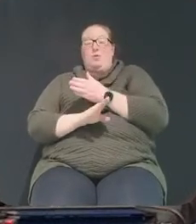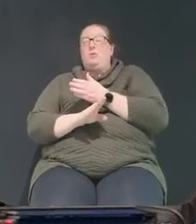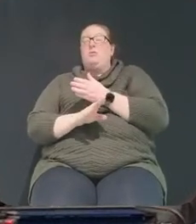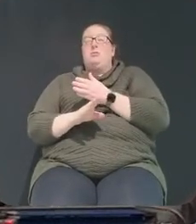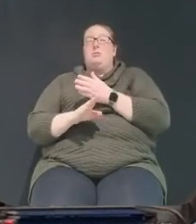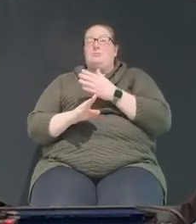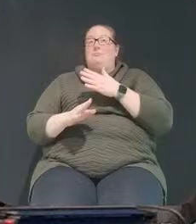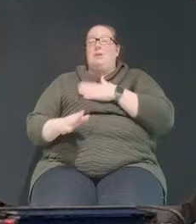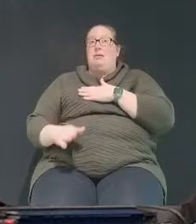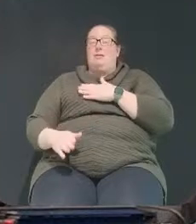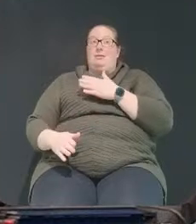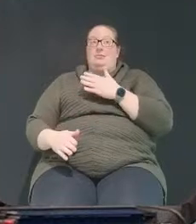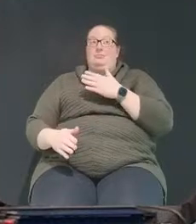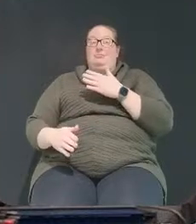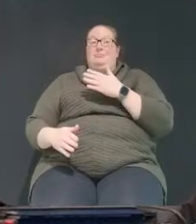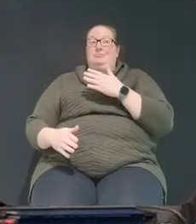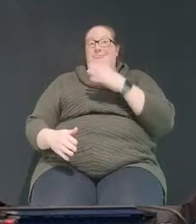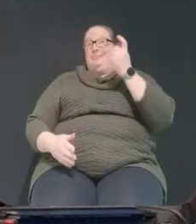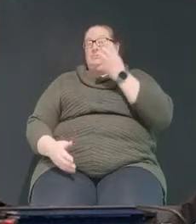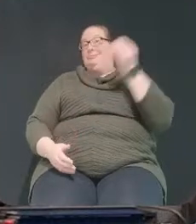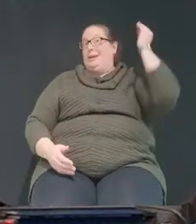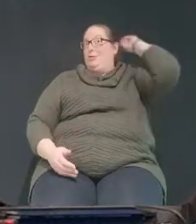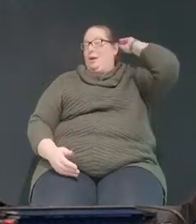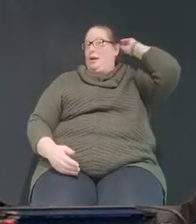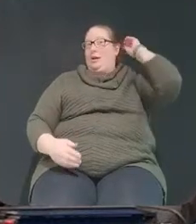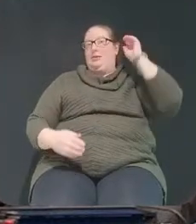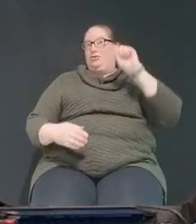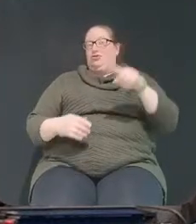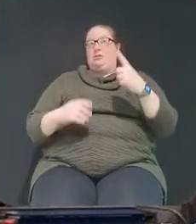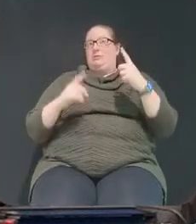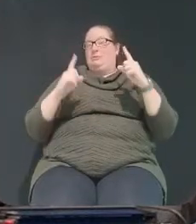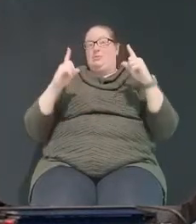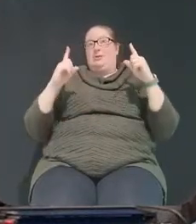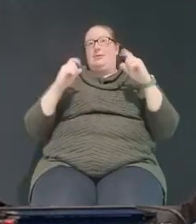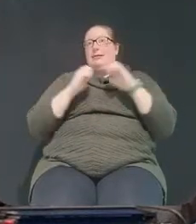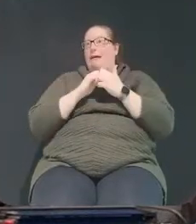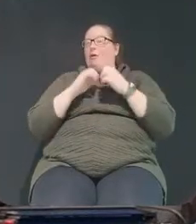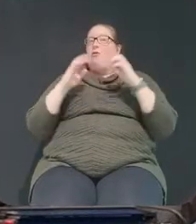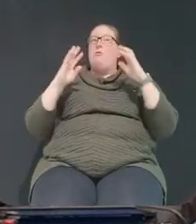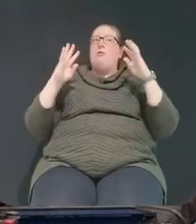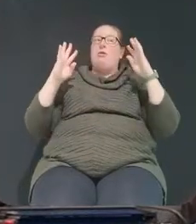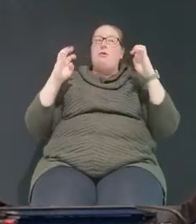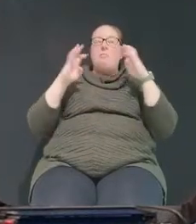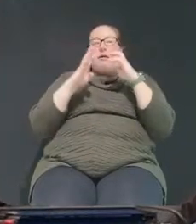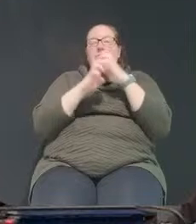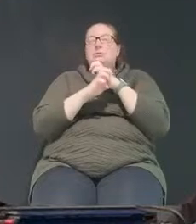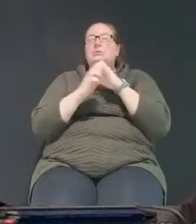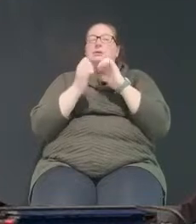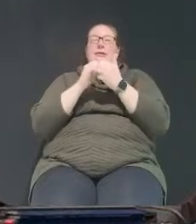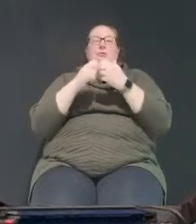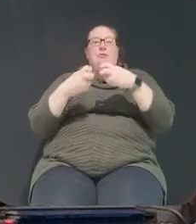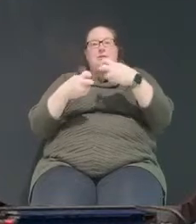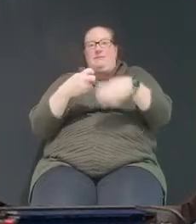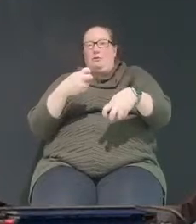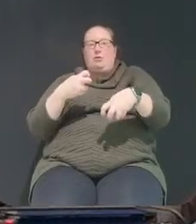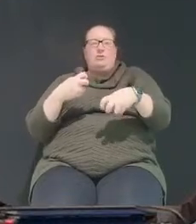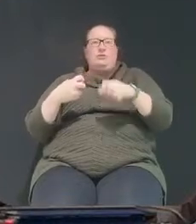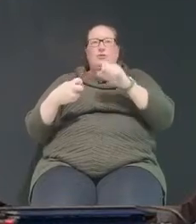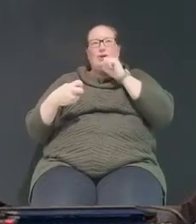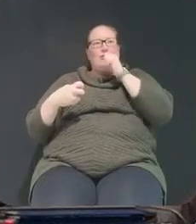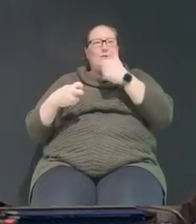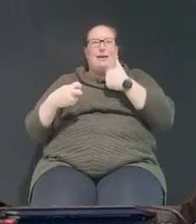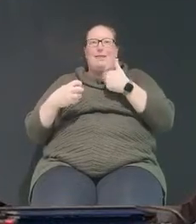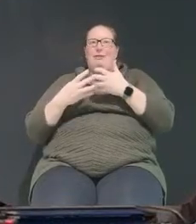how complex it is and how difficult it is. So I don't have really too much insight into